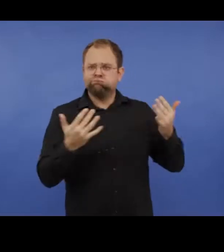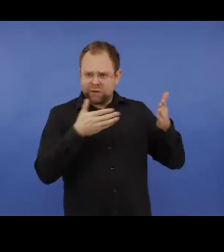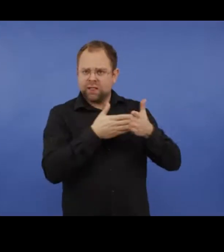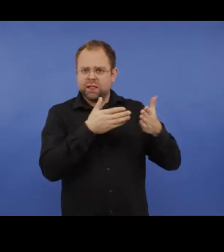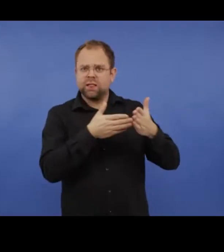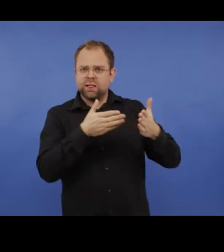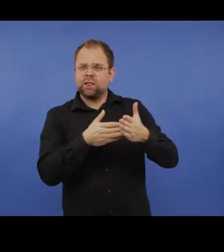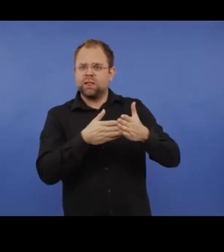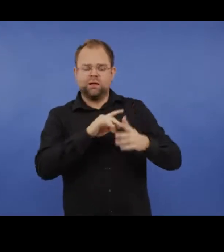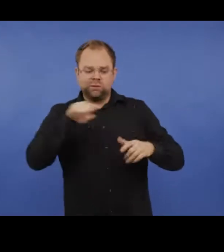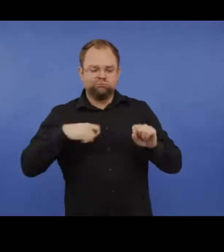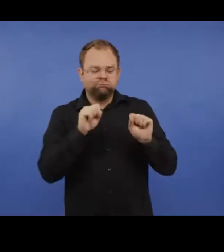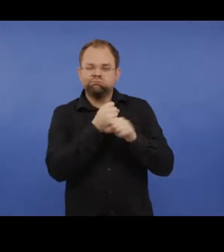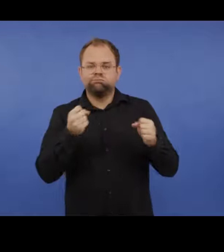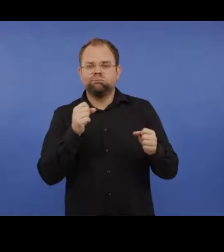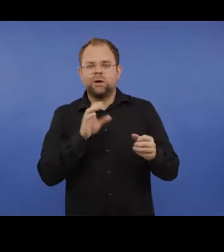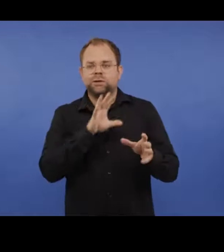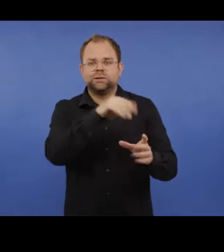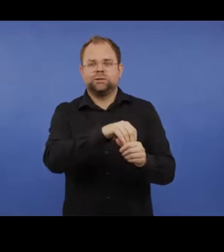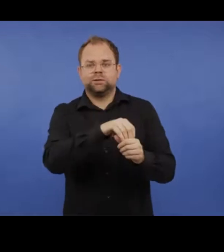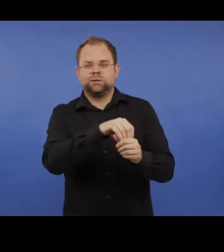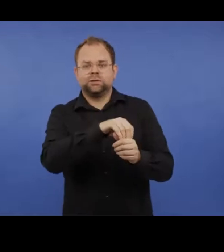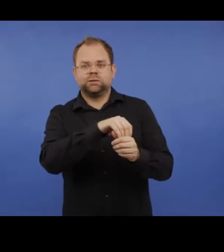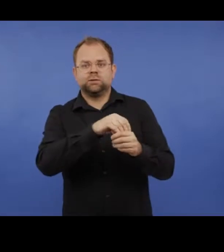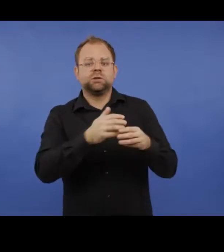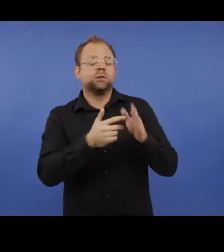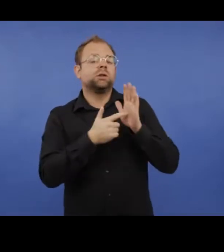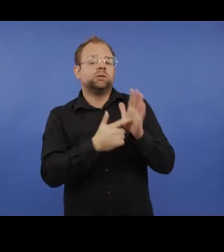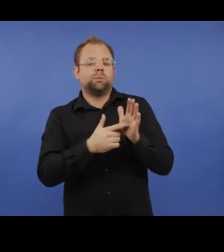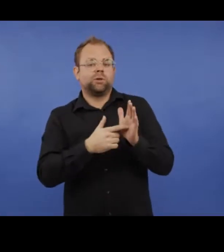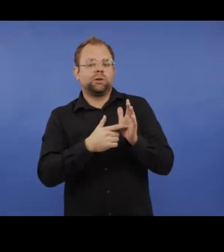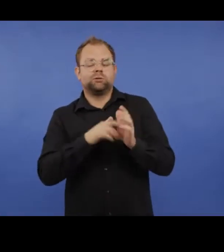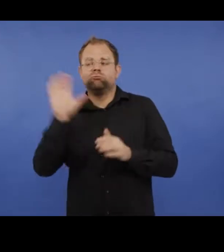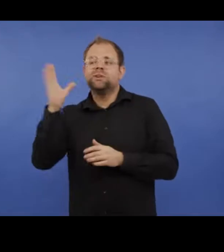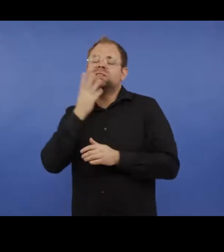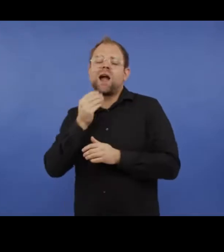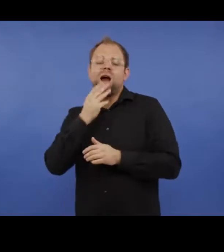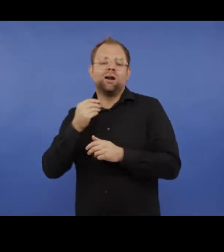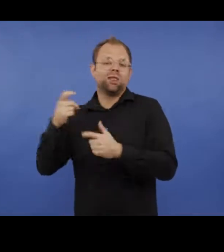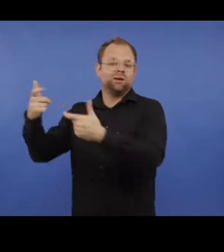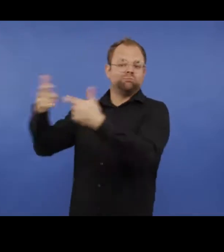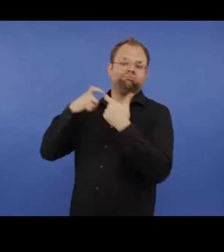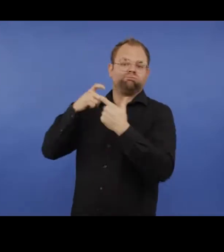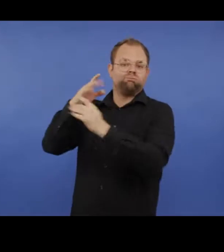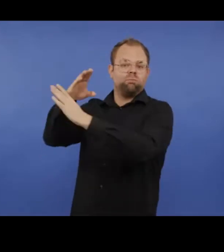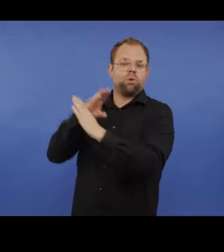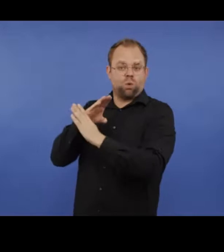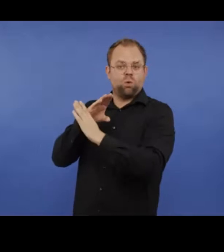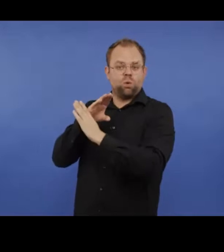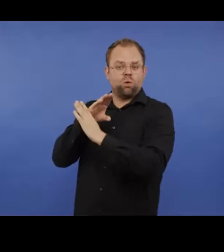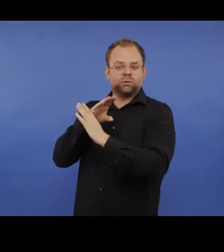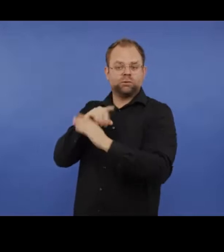this blockade. The thing that prevents us from giving